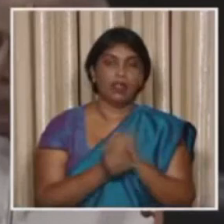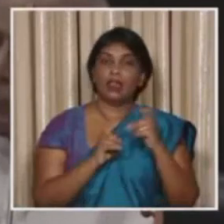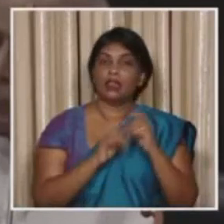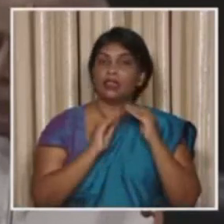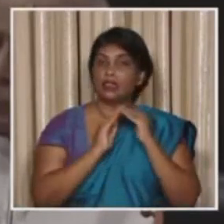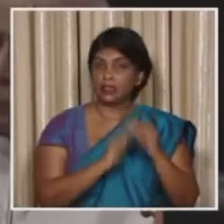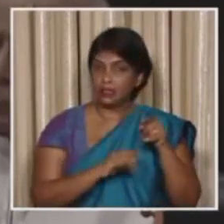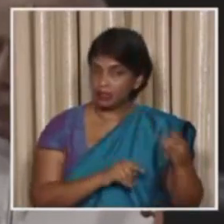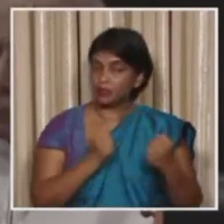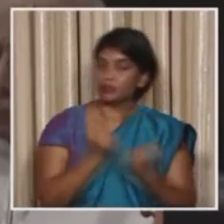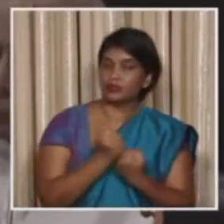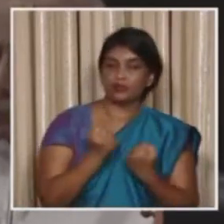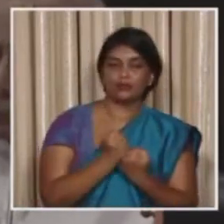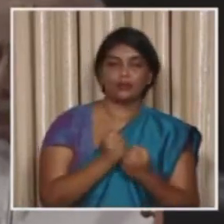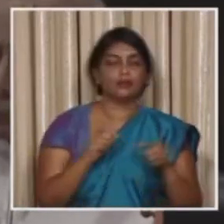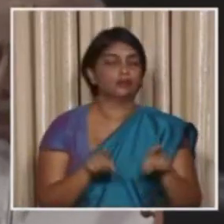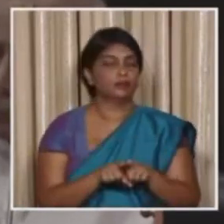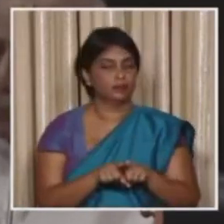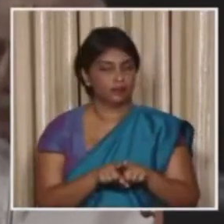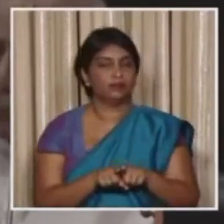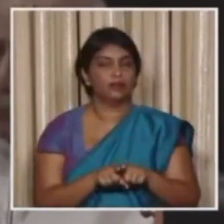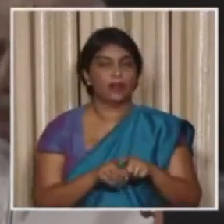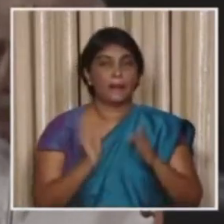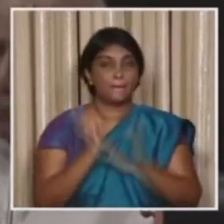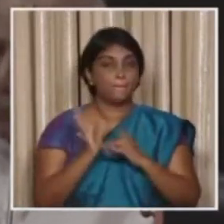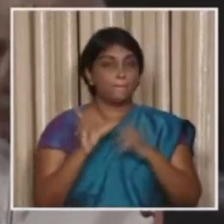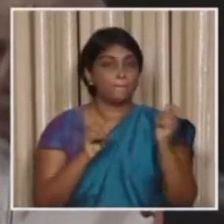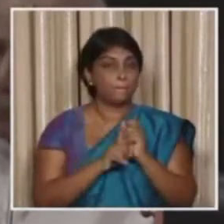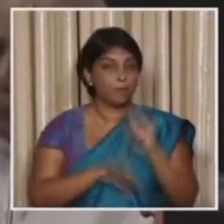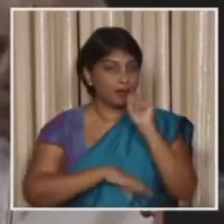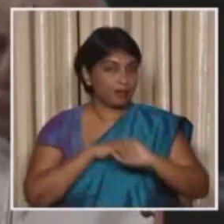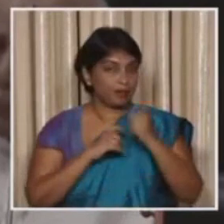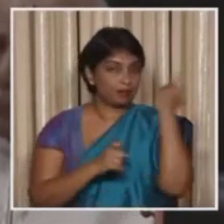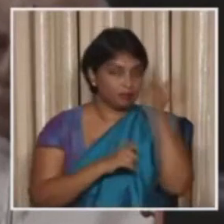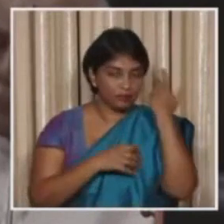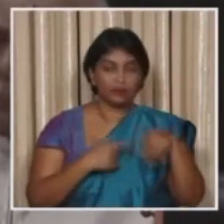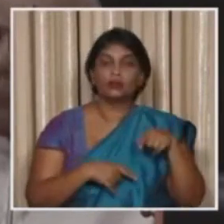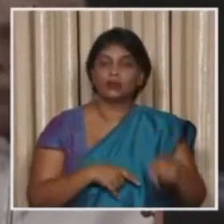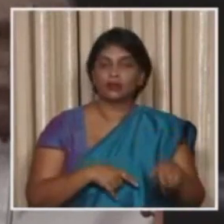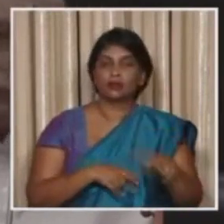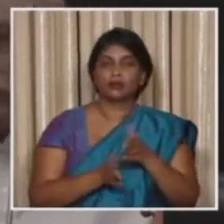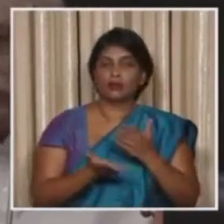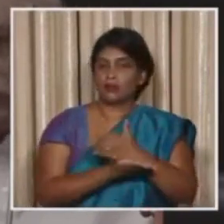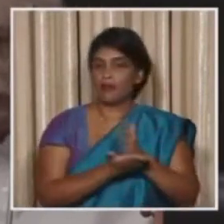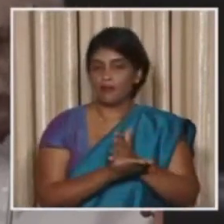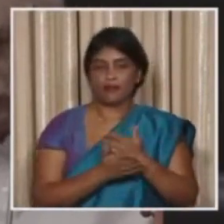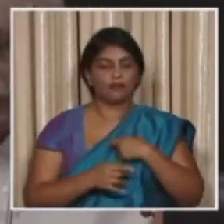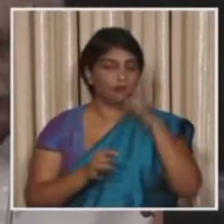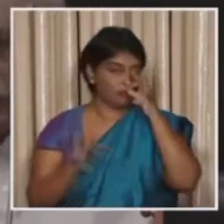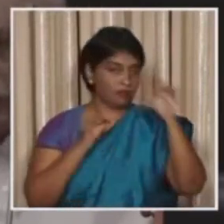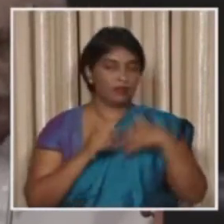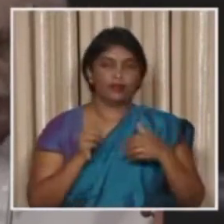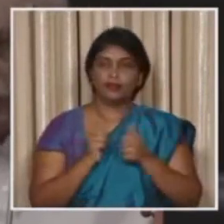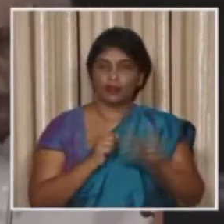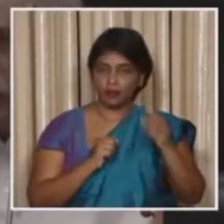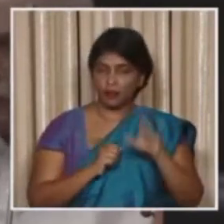to be examined. Consequently, a cabinet memorandum on this issue was submitted and approval was obtained to enforce the release of such